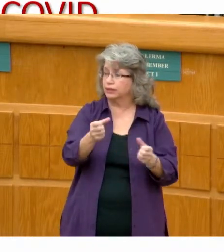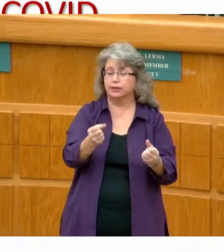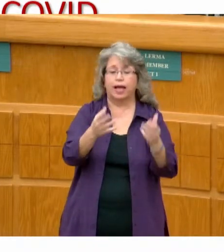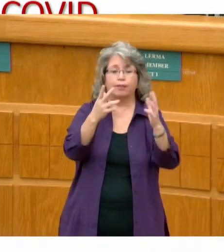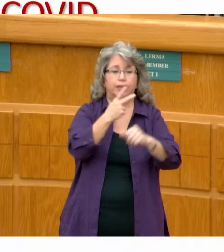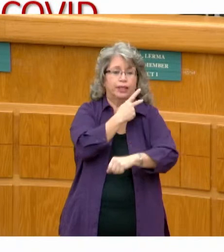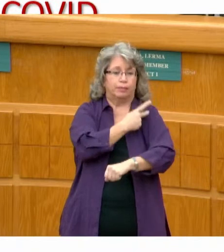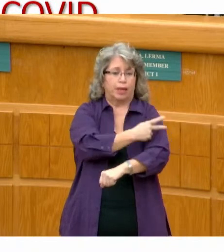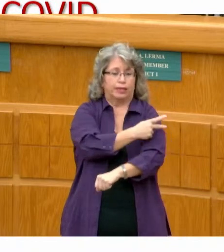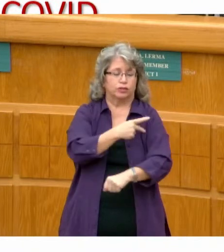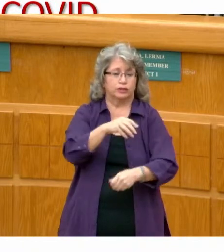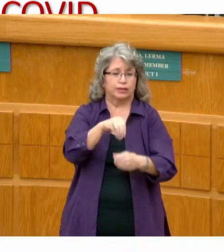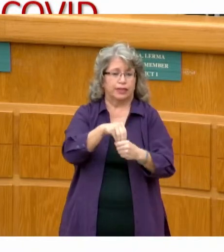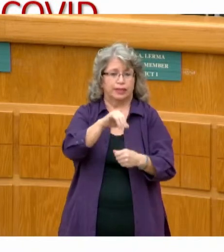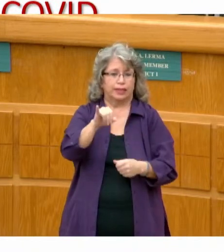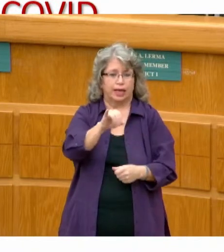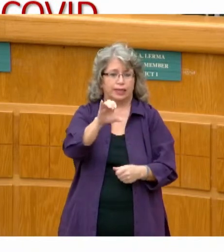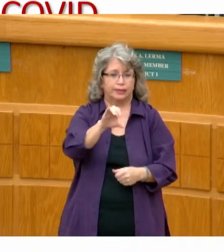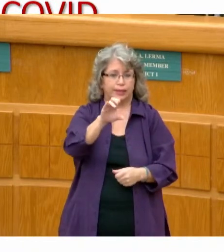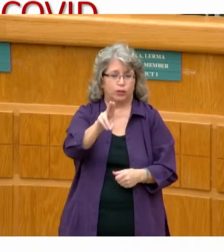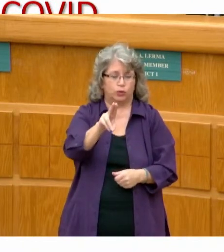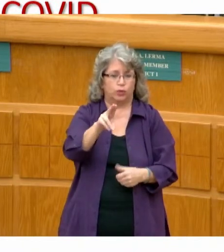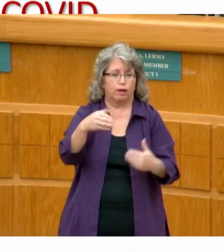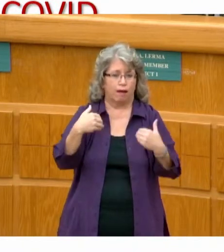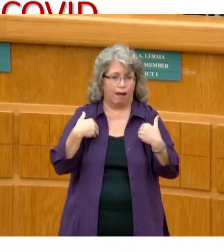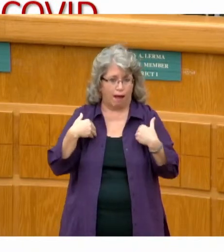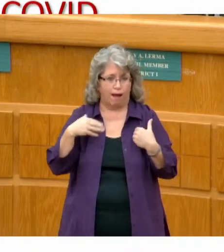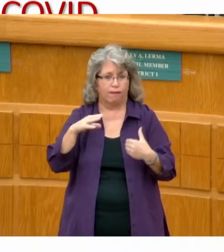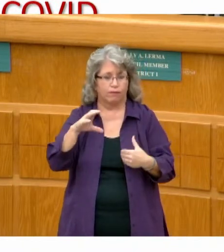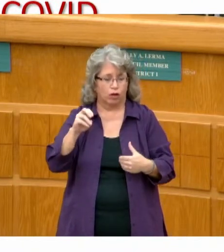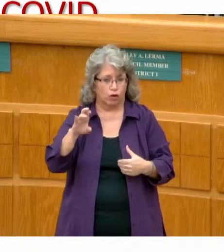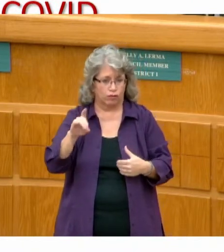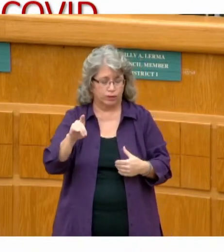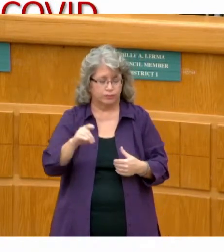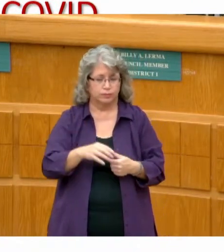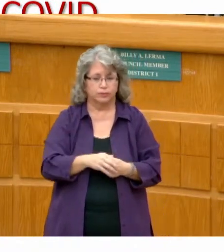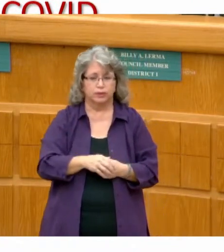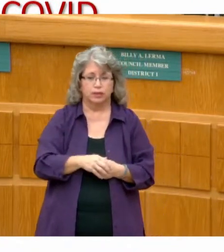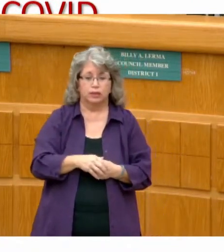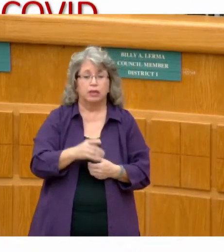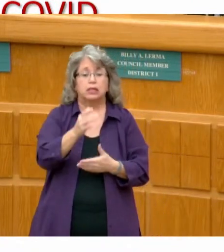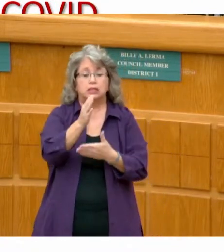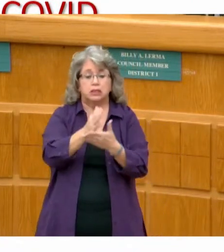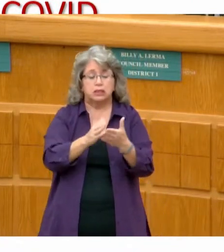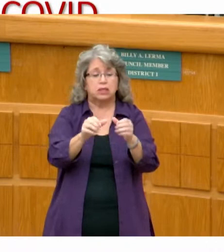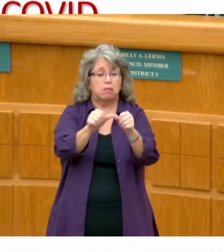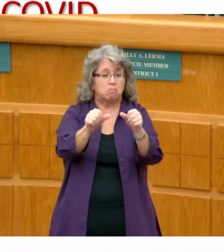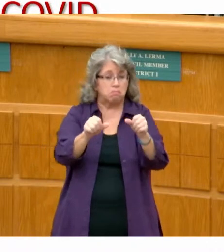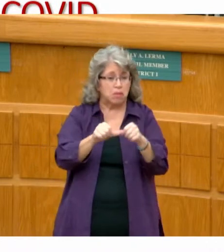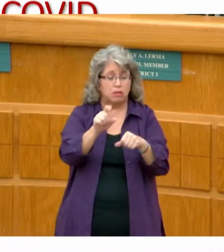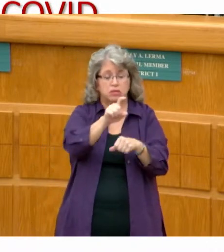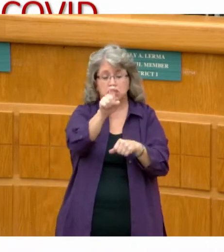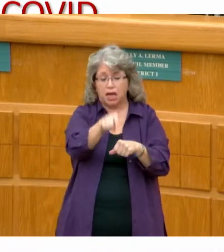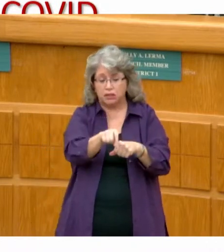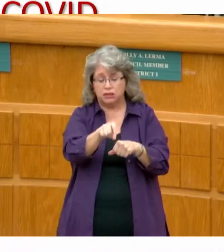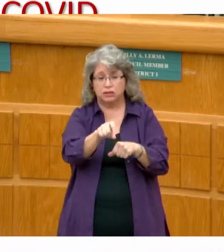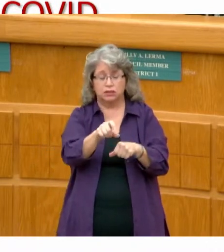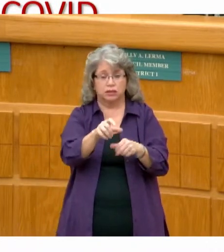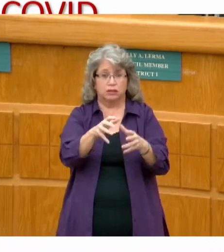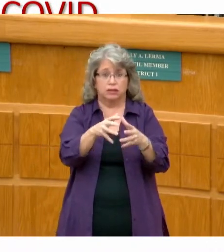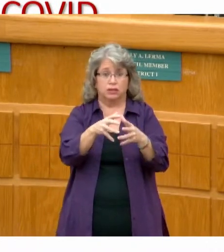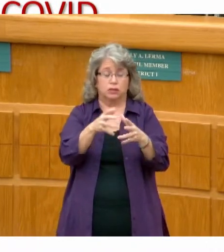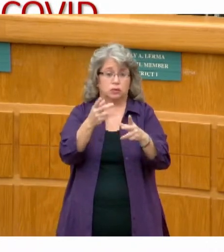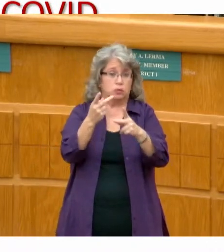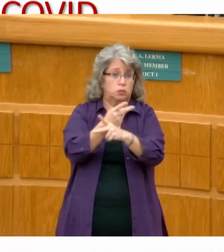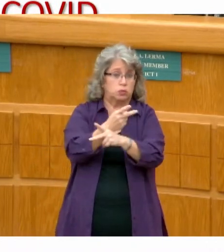COVID. So there are areas in Texas where there's a large amount of pressure being applied to the ICU by people